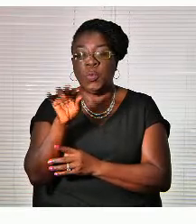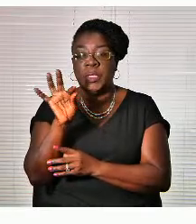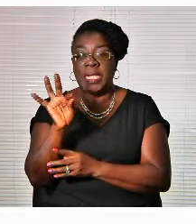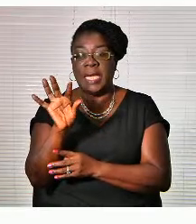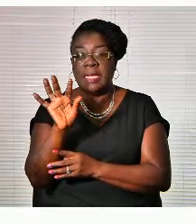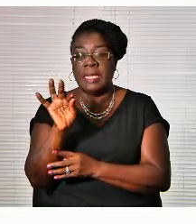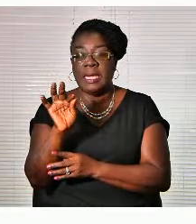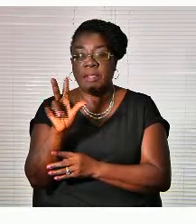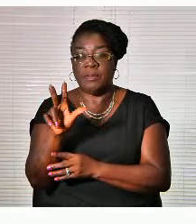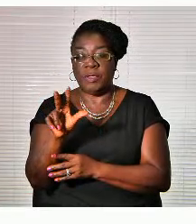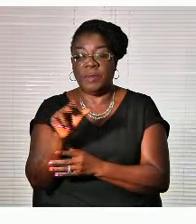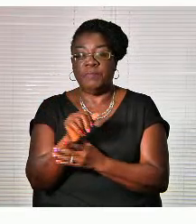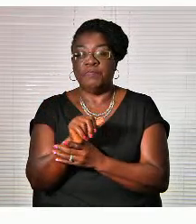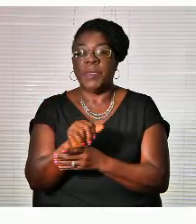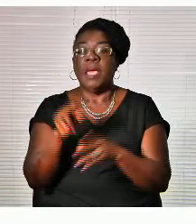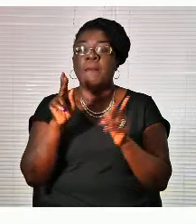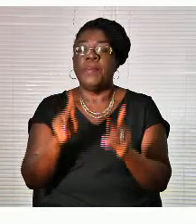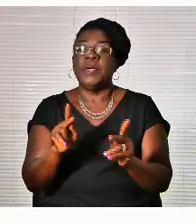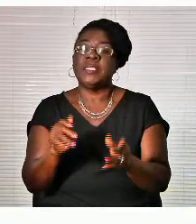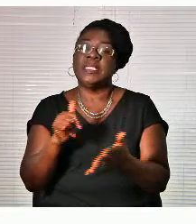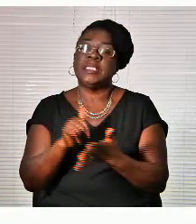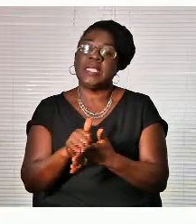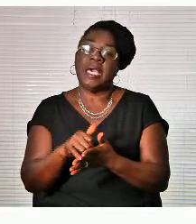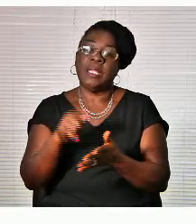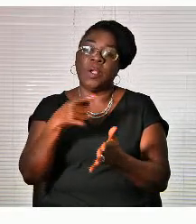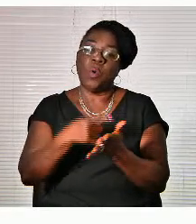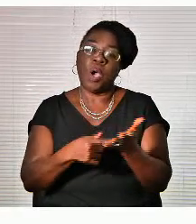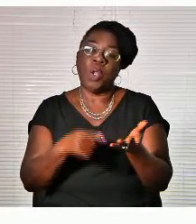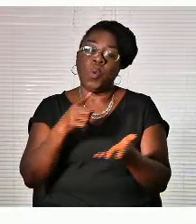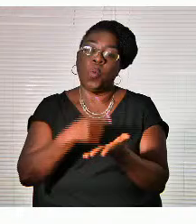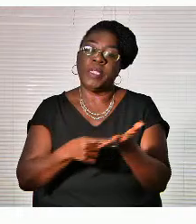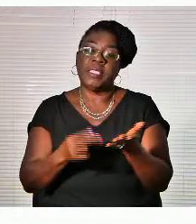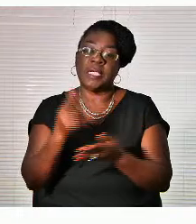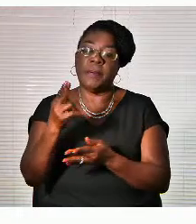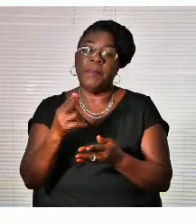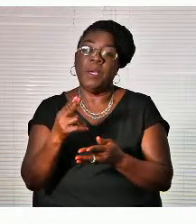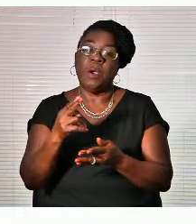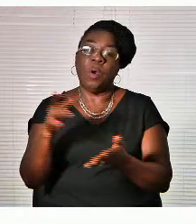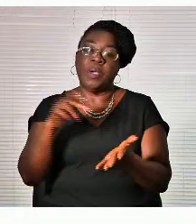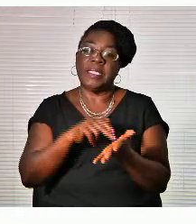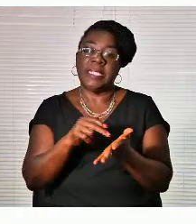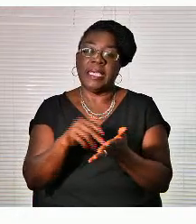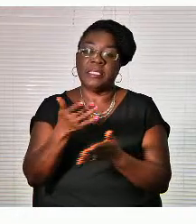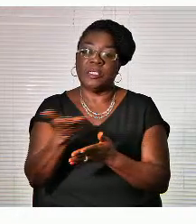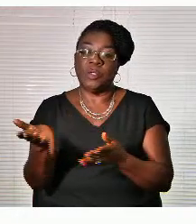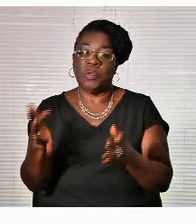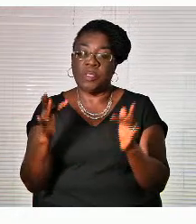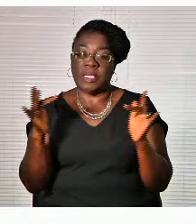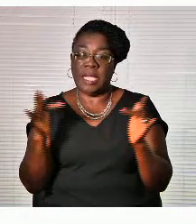454-2993. Persons can WhatsApp or text those lines.